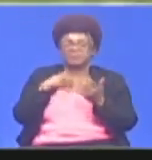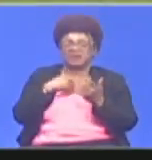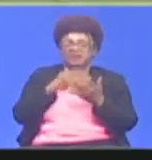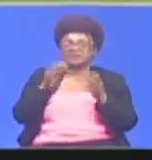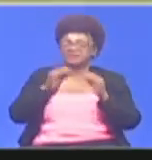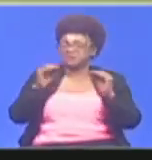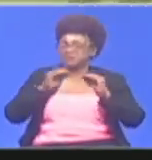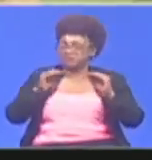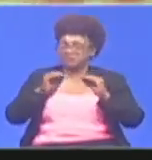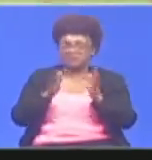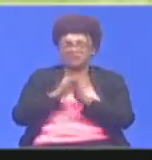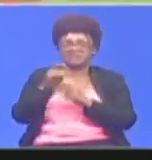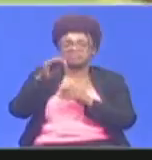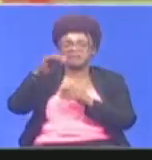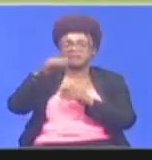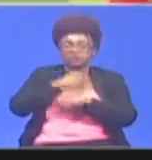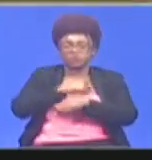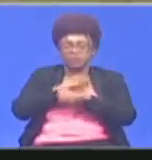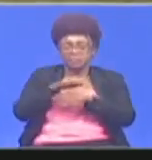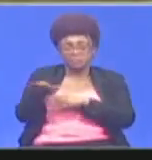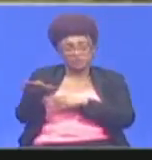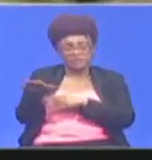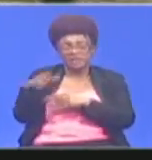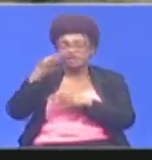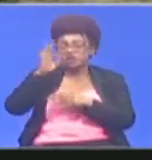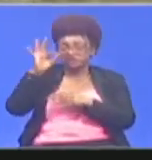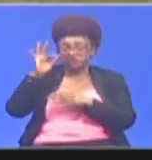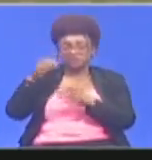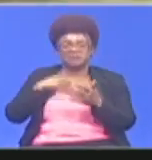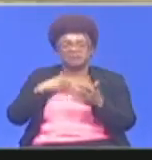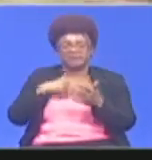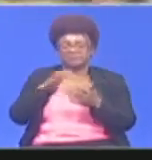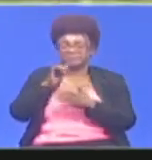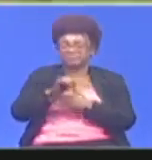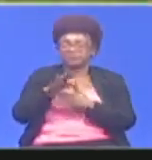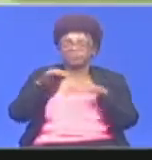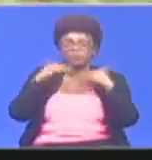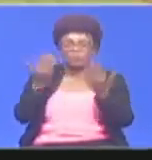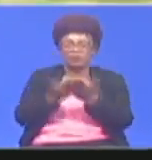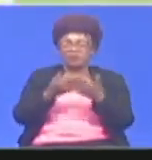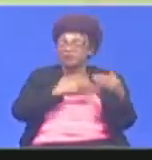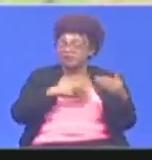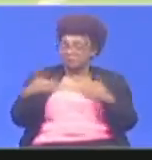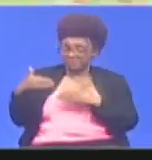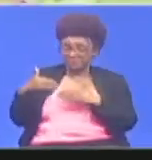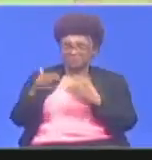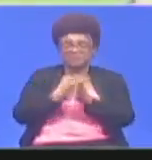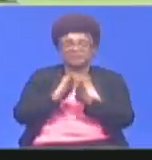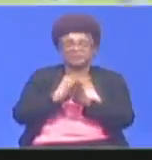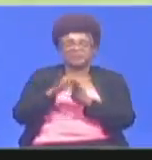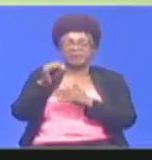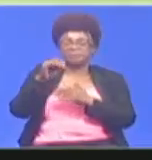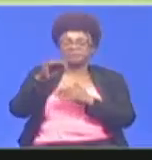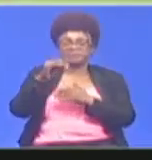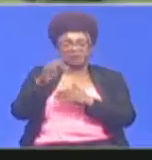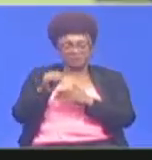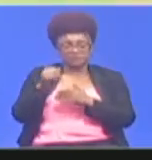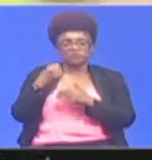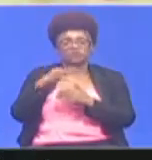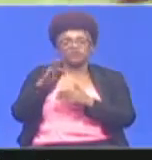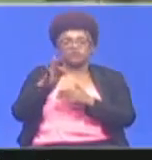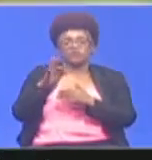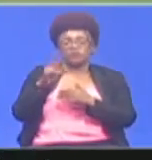the St. Mary School this morning. Russia got relegated from the World Rugby Series and they are in the hunt for a core